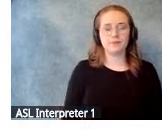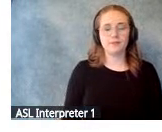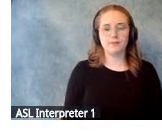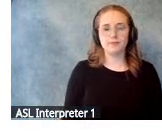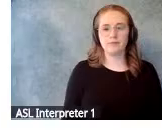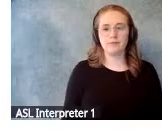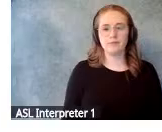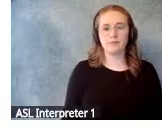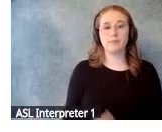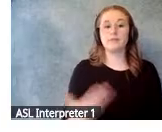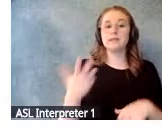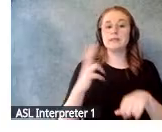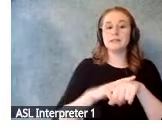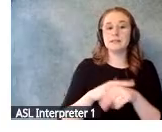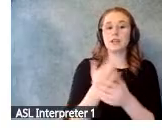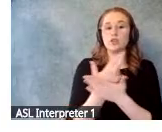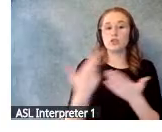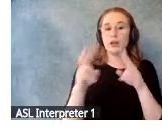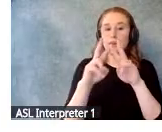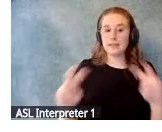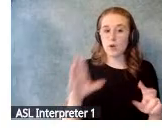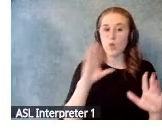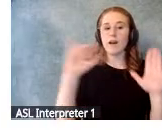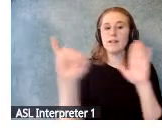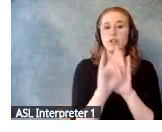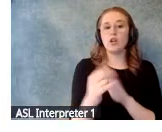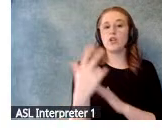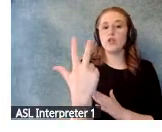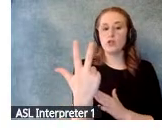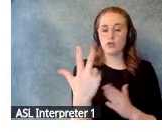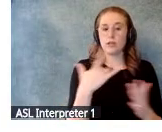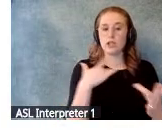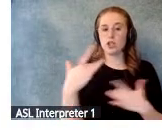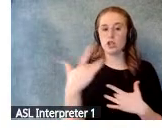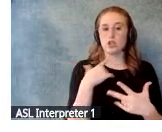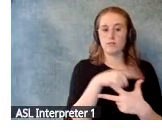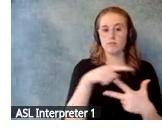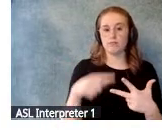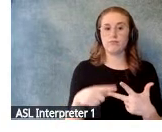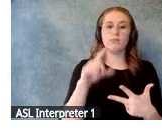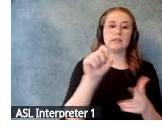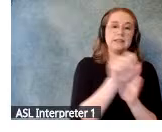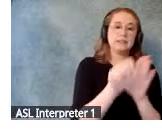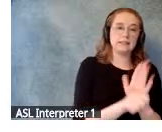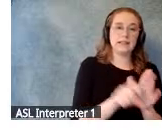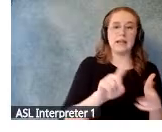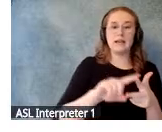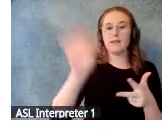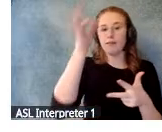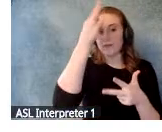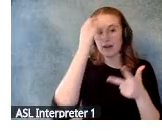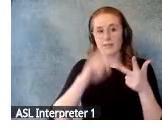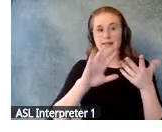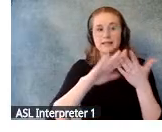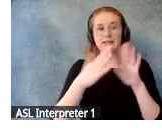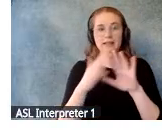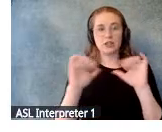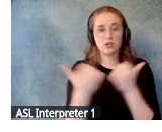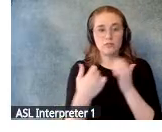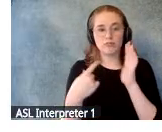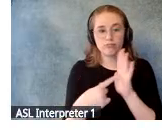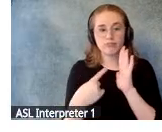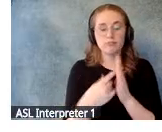The natural resource analysis will identify areas of concern to the state, federal, and city agencies, such